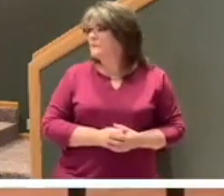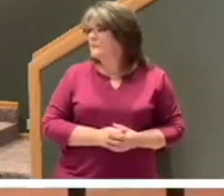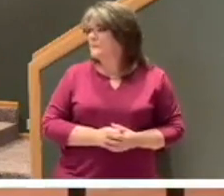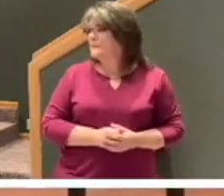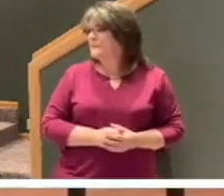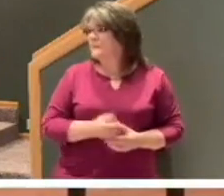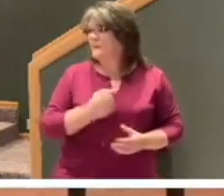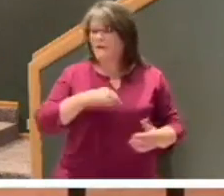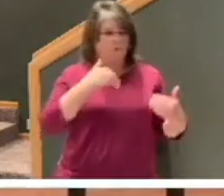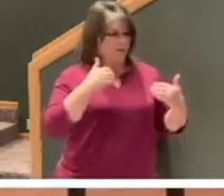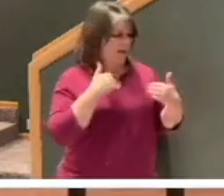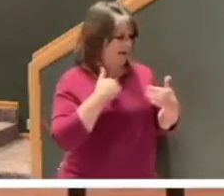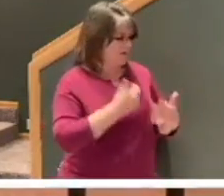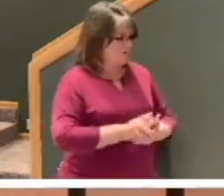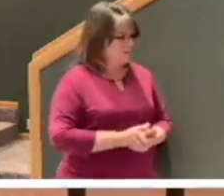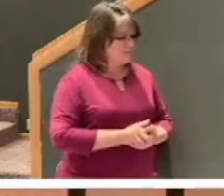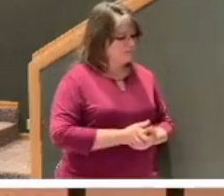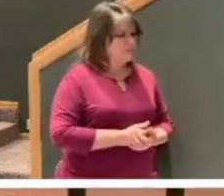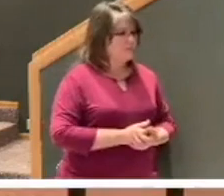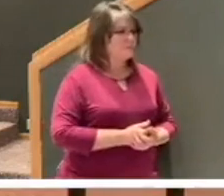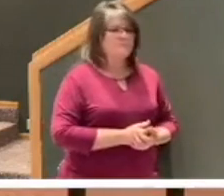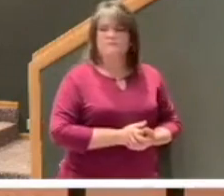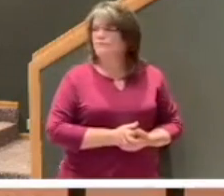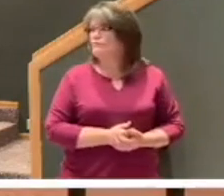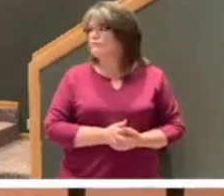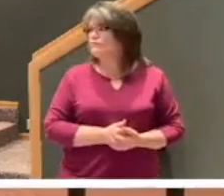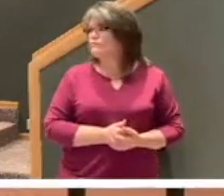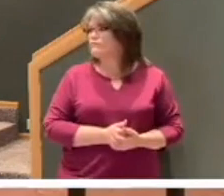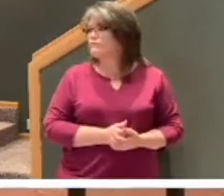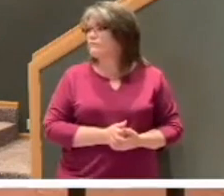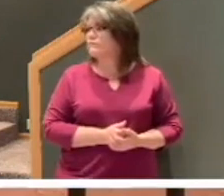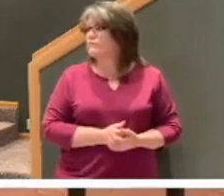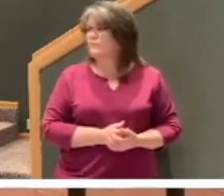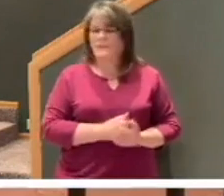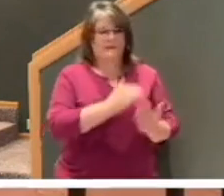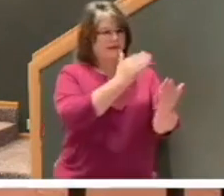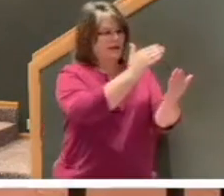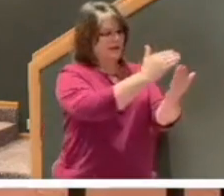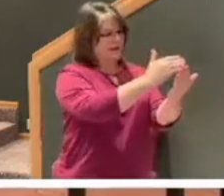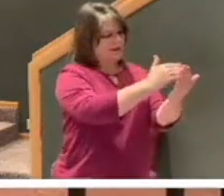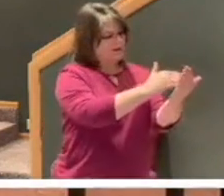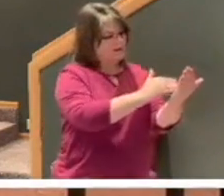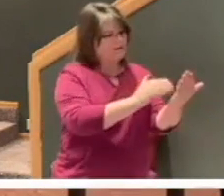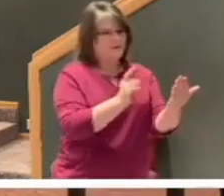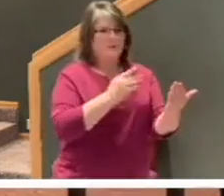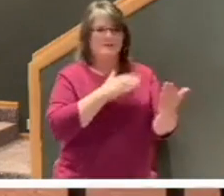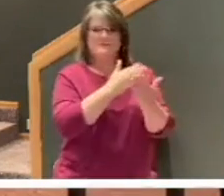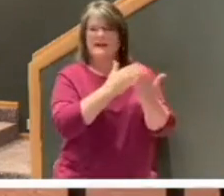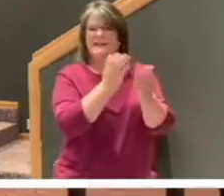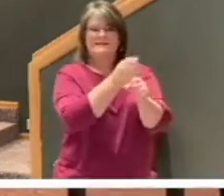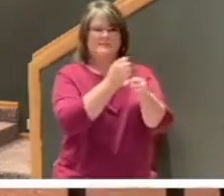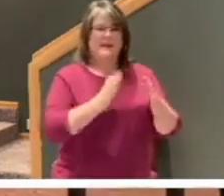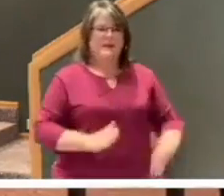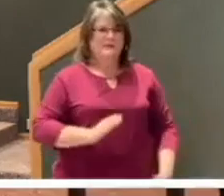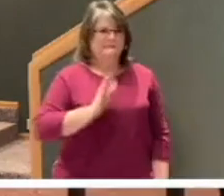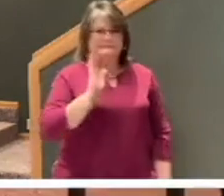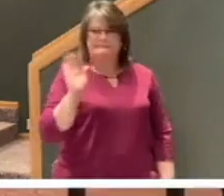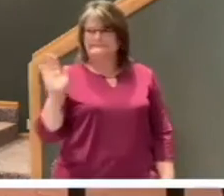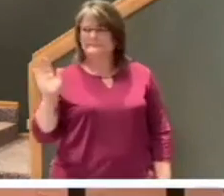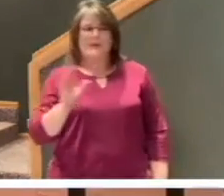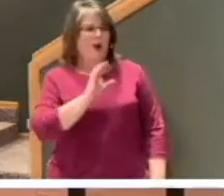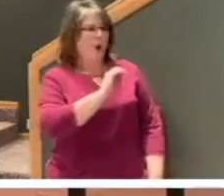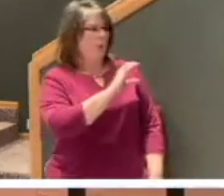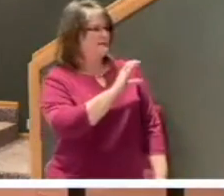is we have our little lists, right? Where are my list makers at? My